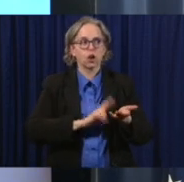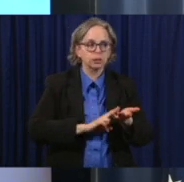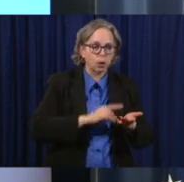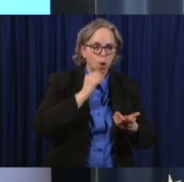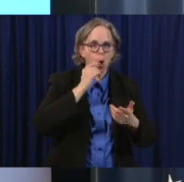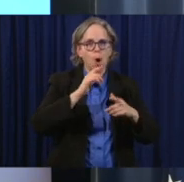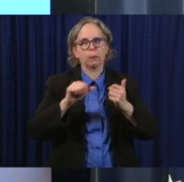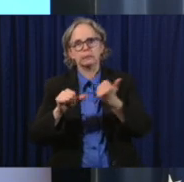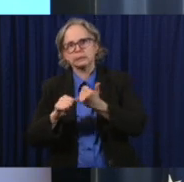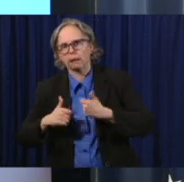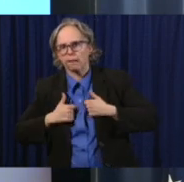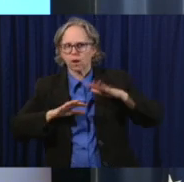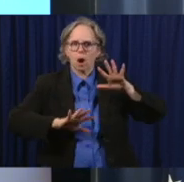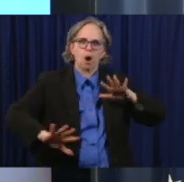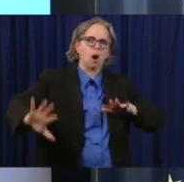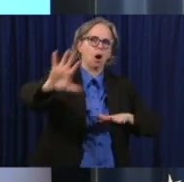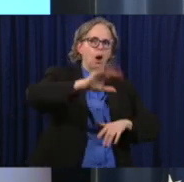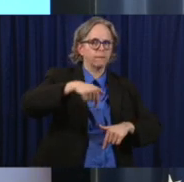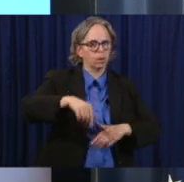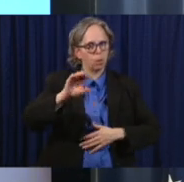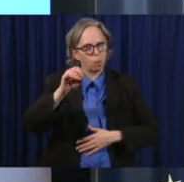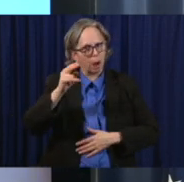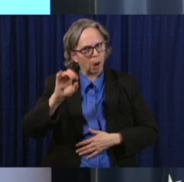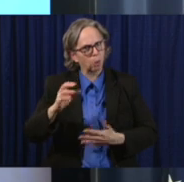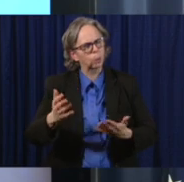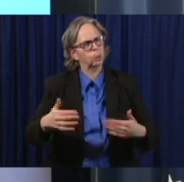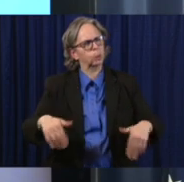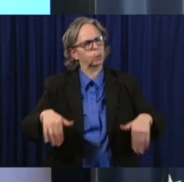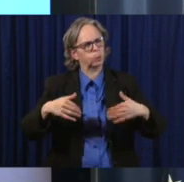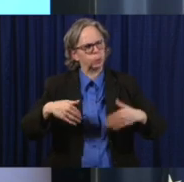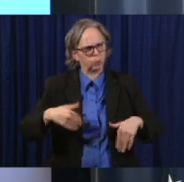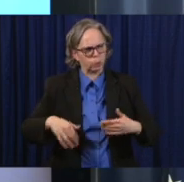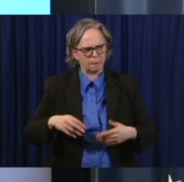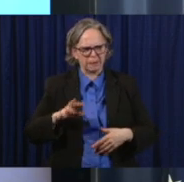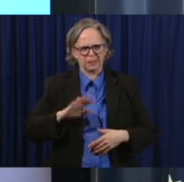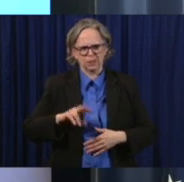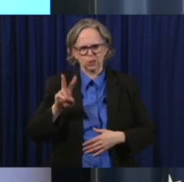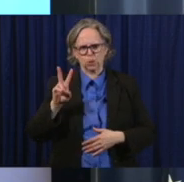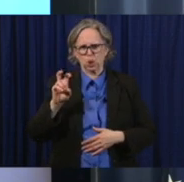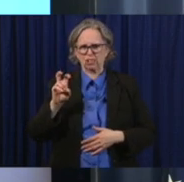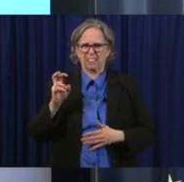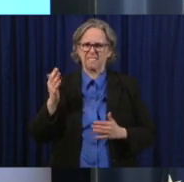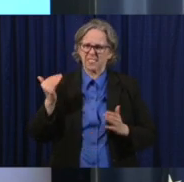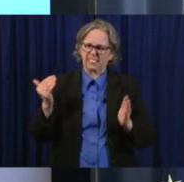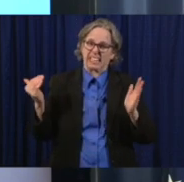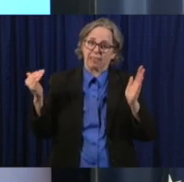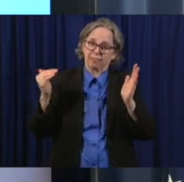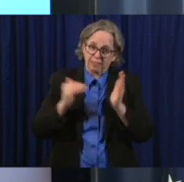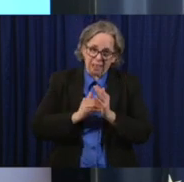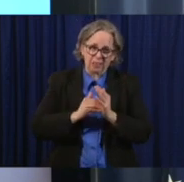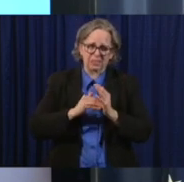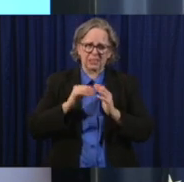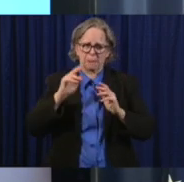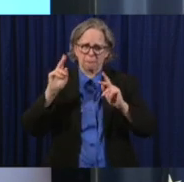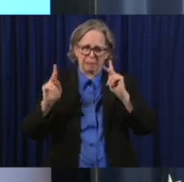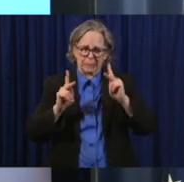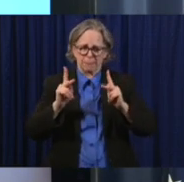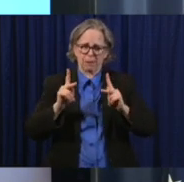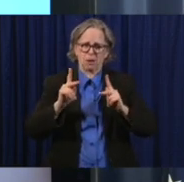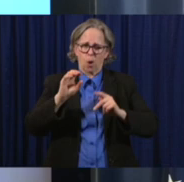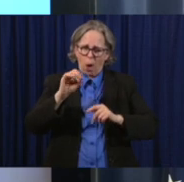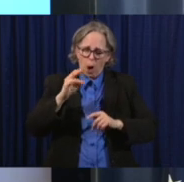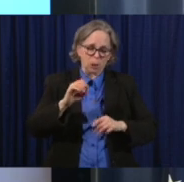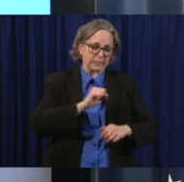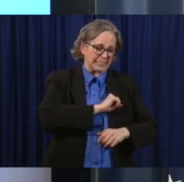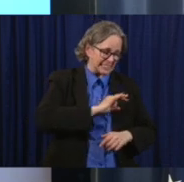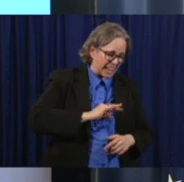apartment arrangements, you know, there's about 215,000 Ohioans, staff and individuals who